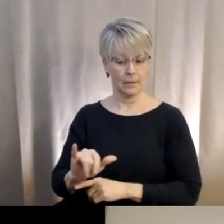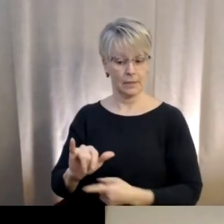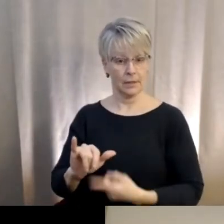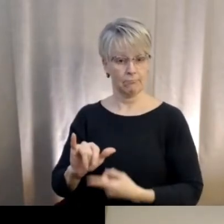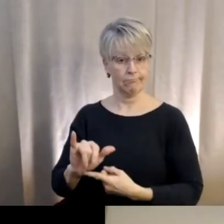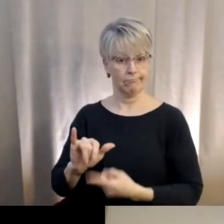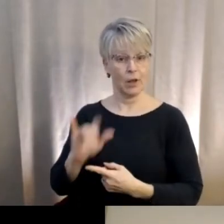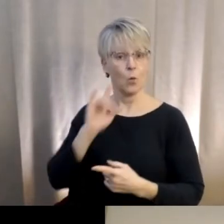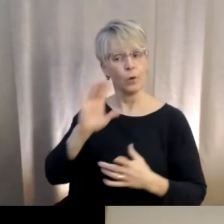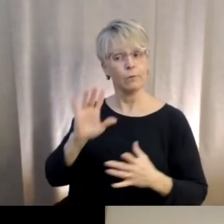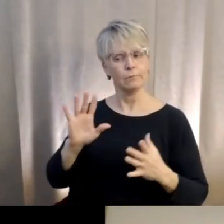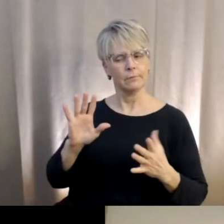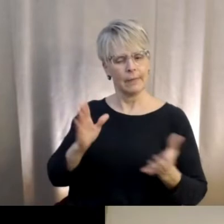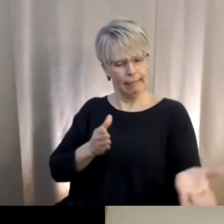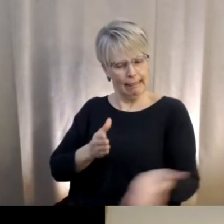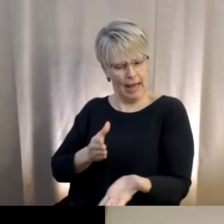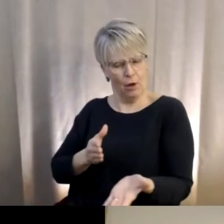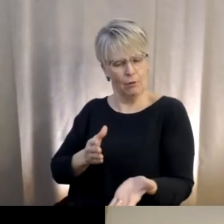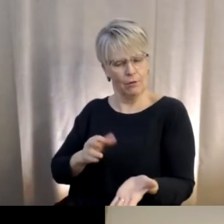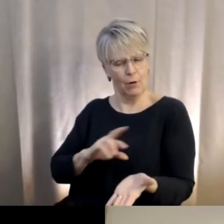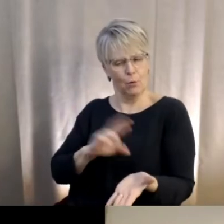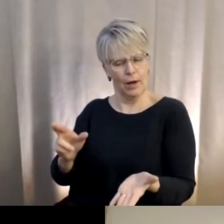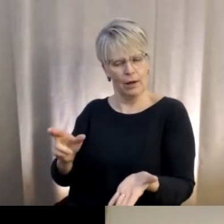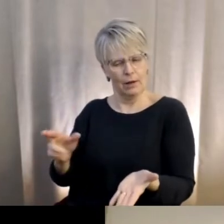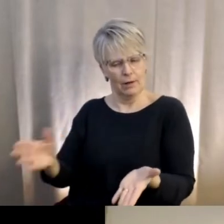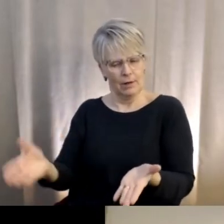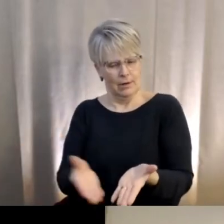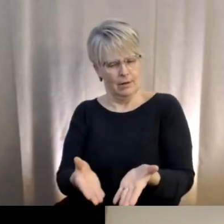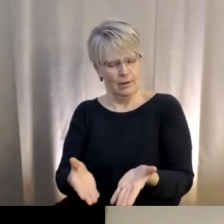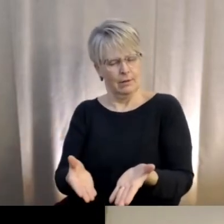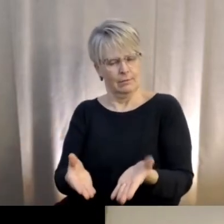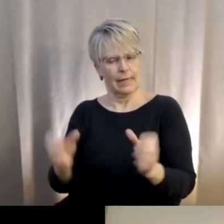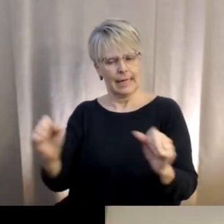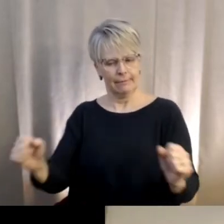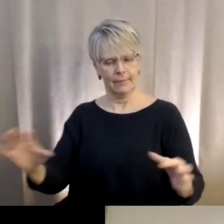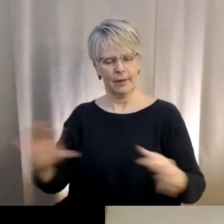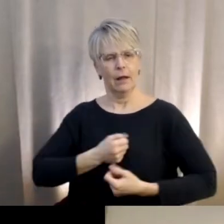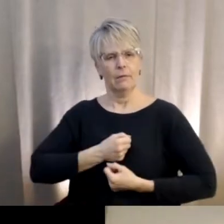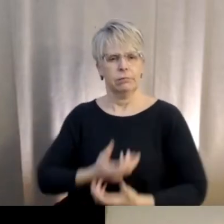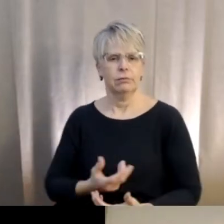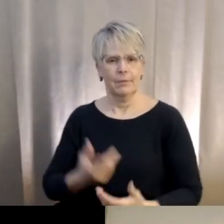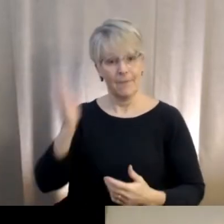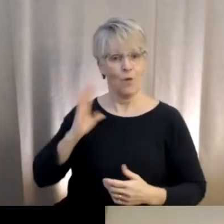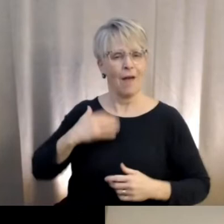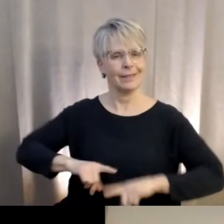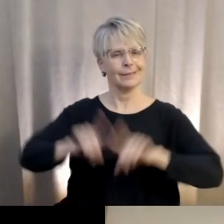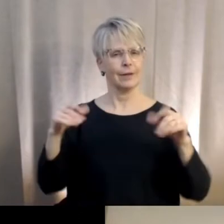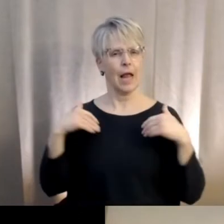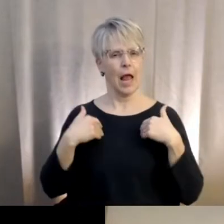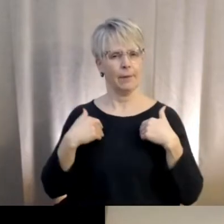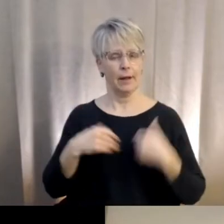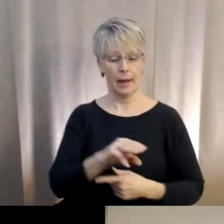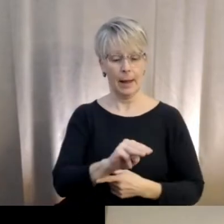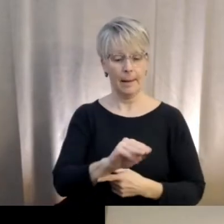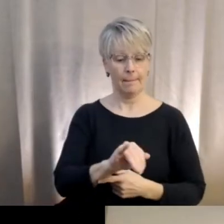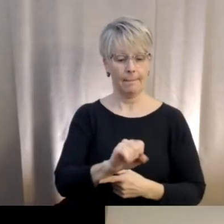the same service, but more consistently, because in the past we've had different animals. Misty being brought